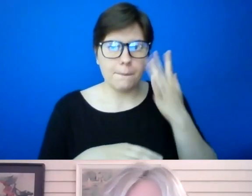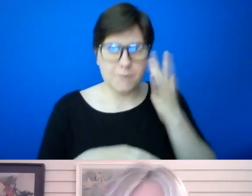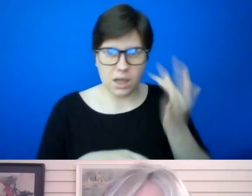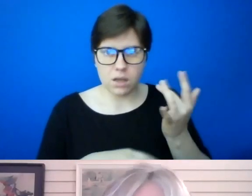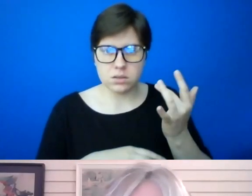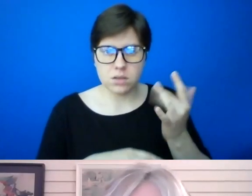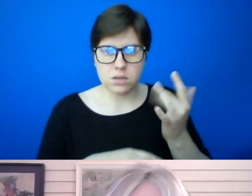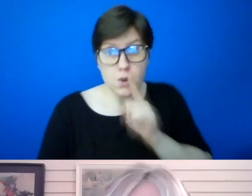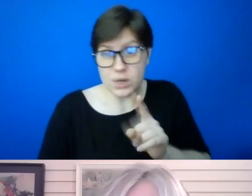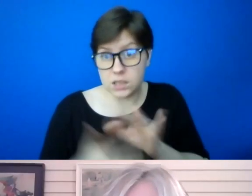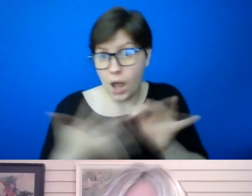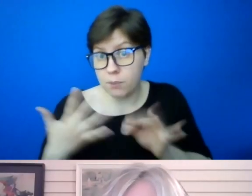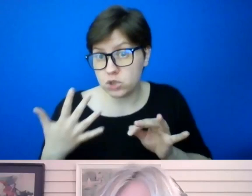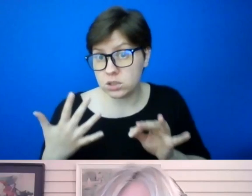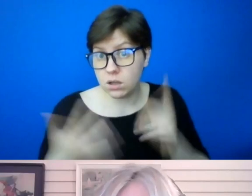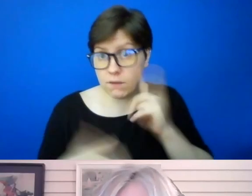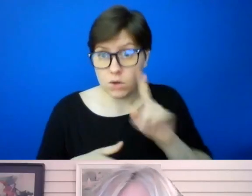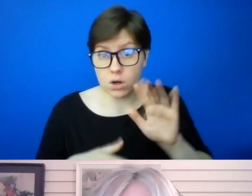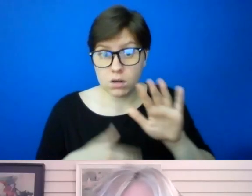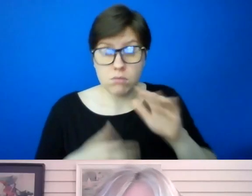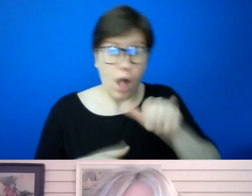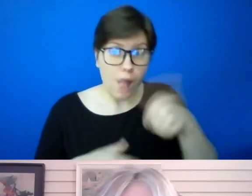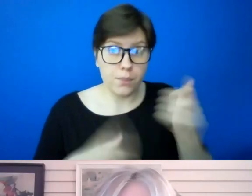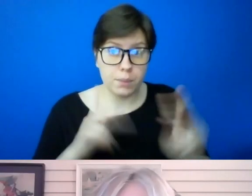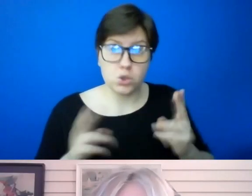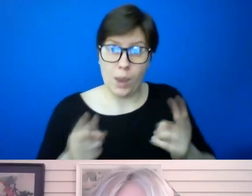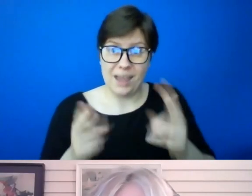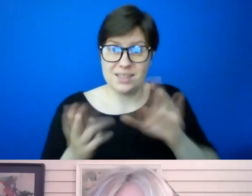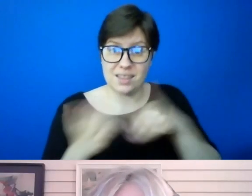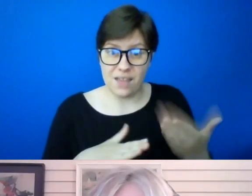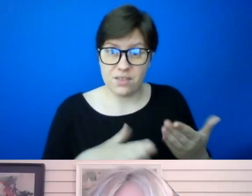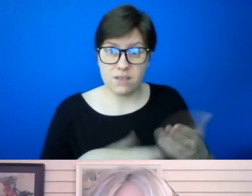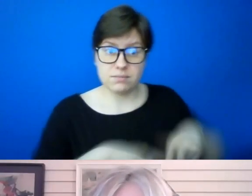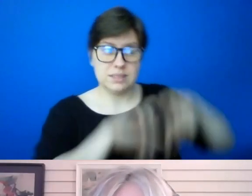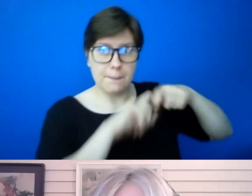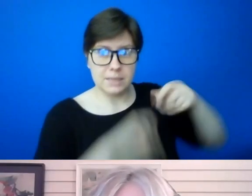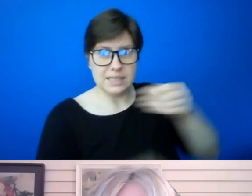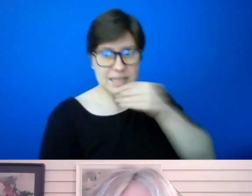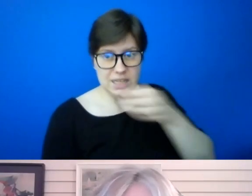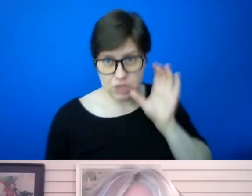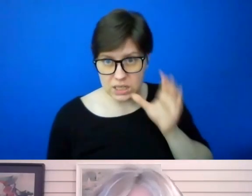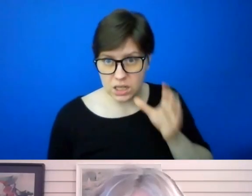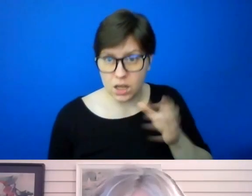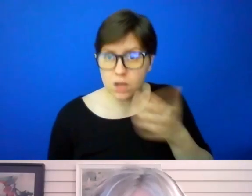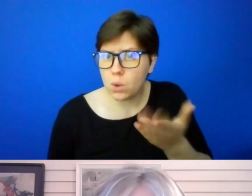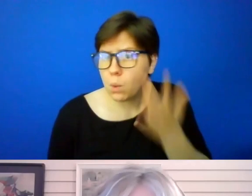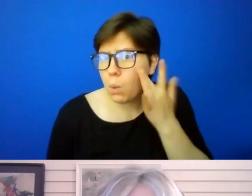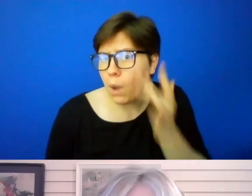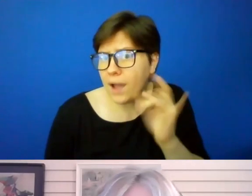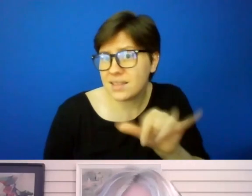there is an option right for everybody to hasten their death by stopping to eat and drink. So why is that